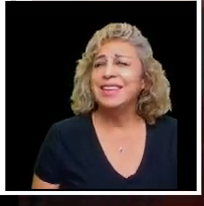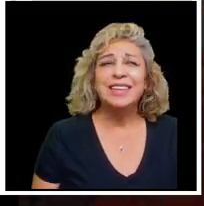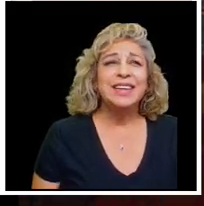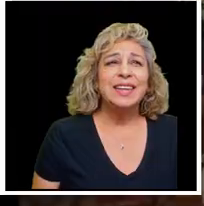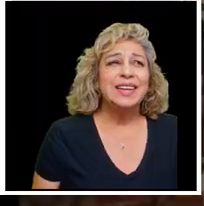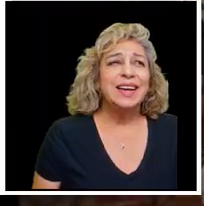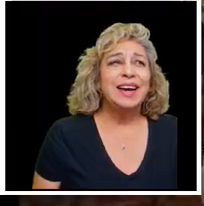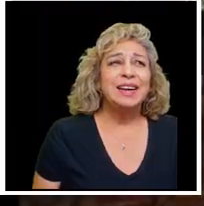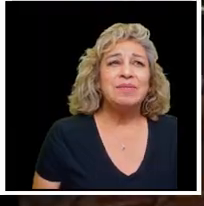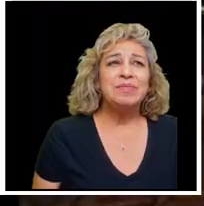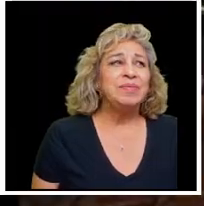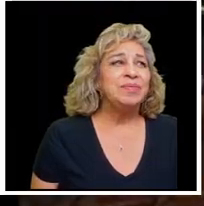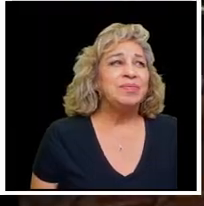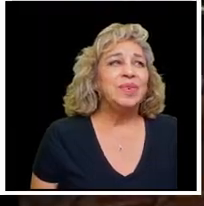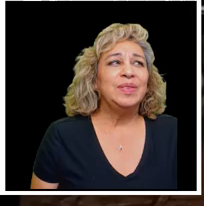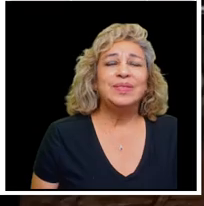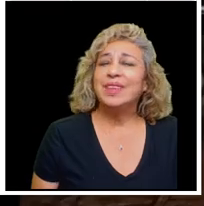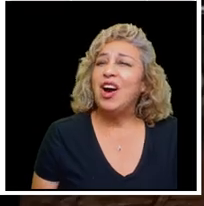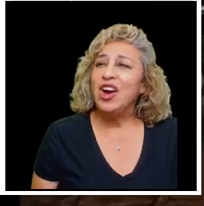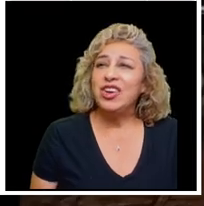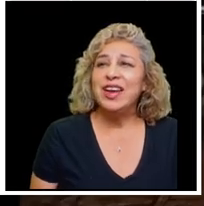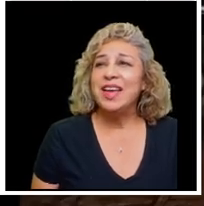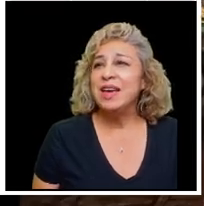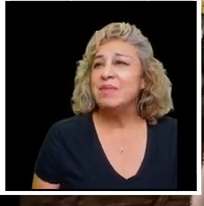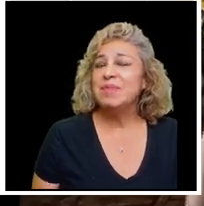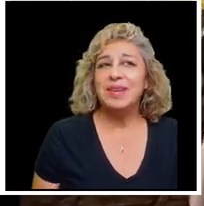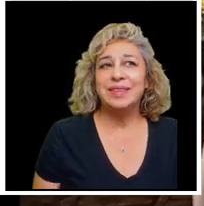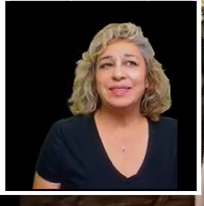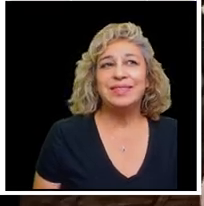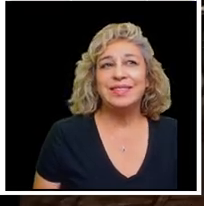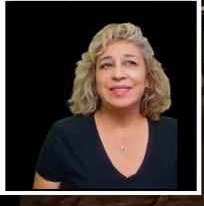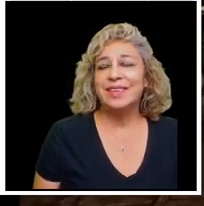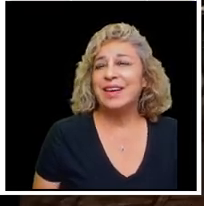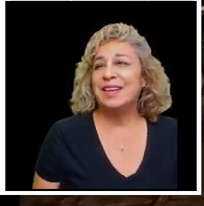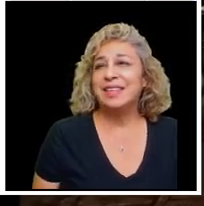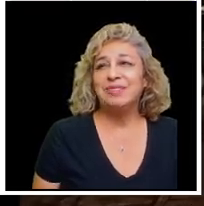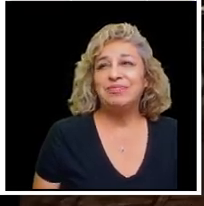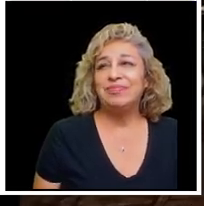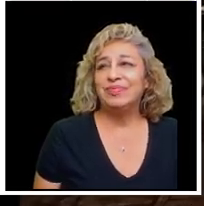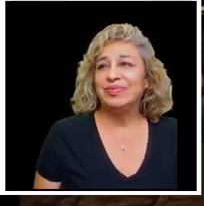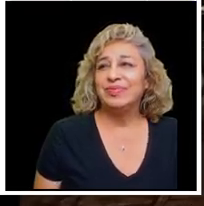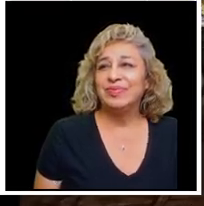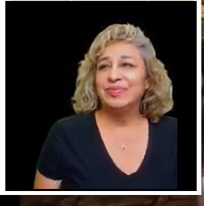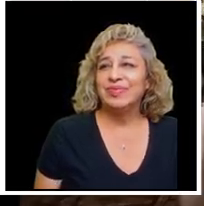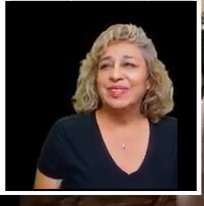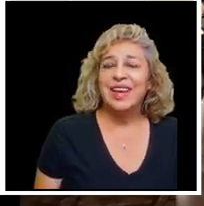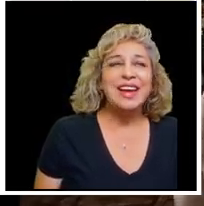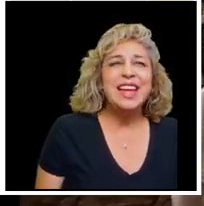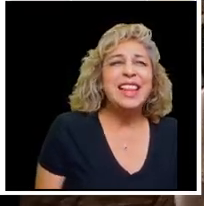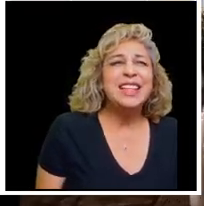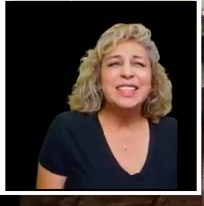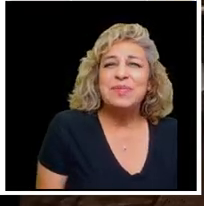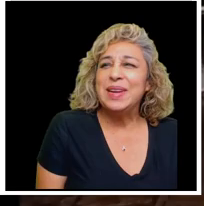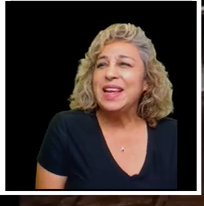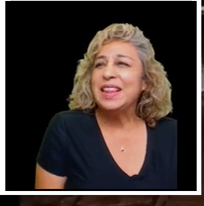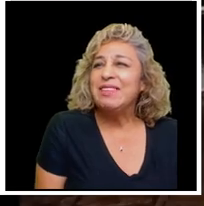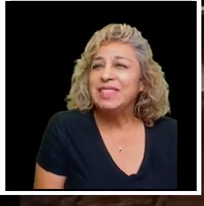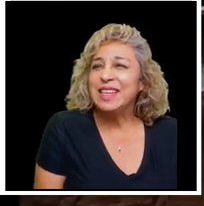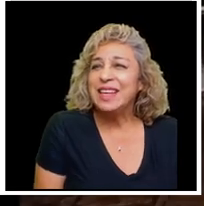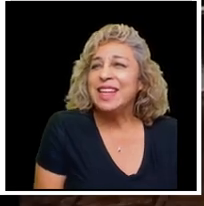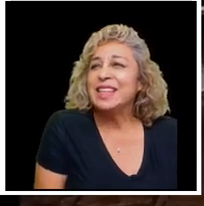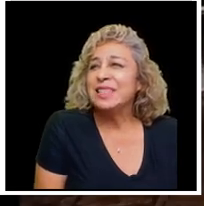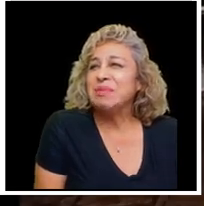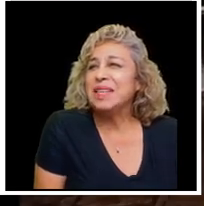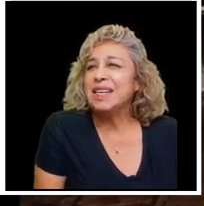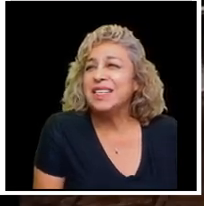and honor him and he and he let somebody he